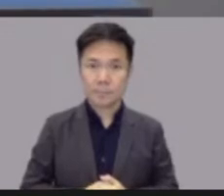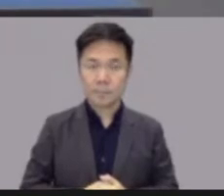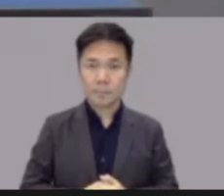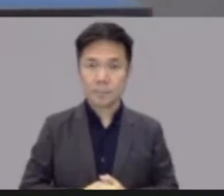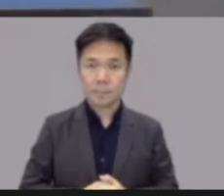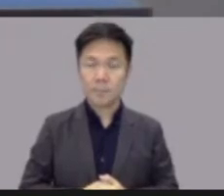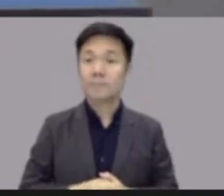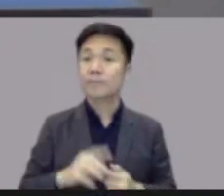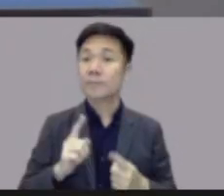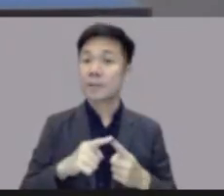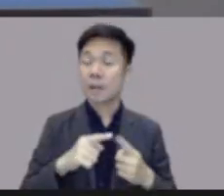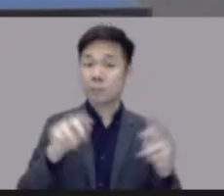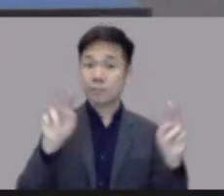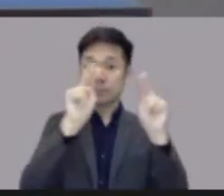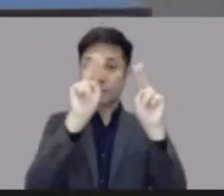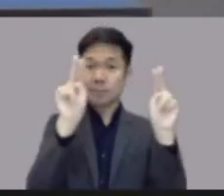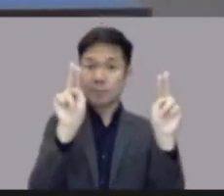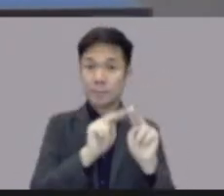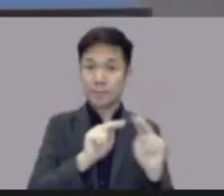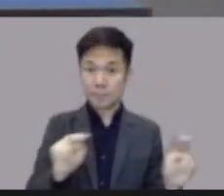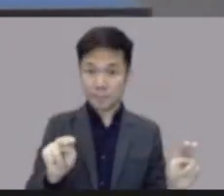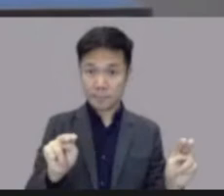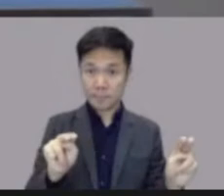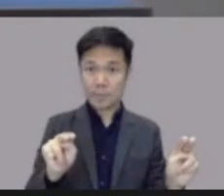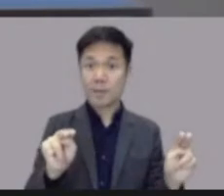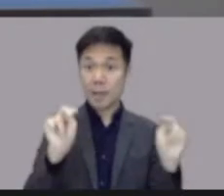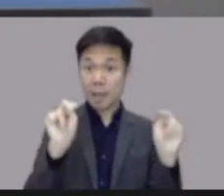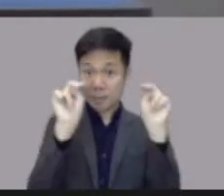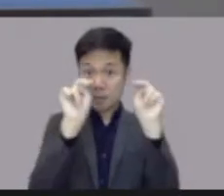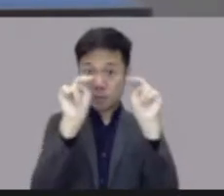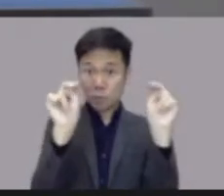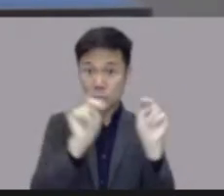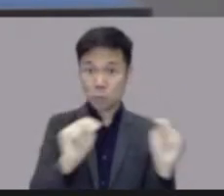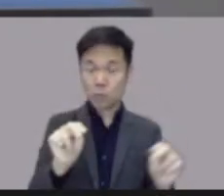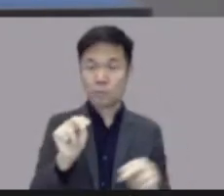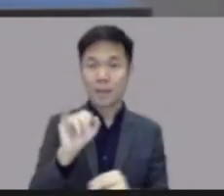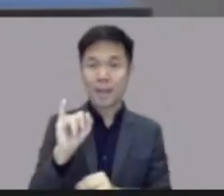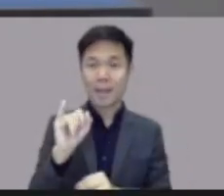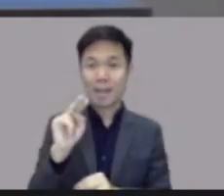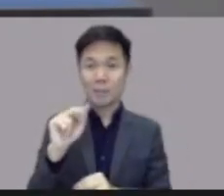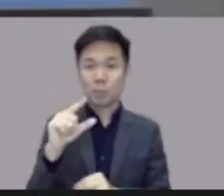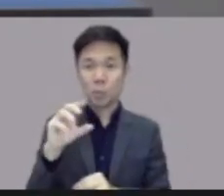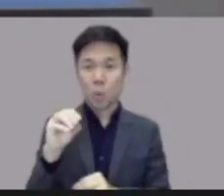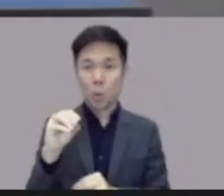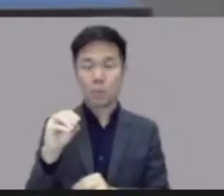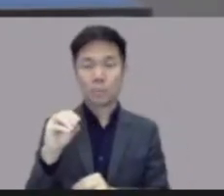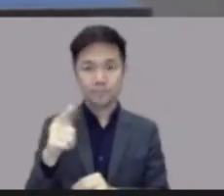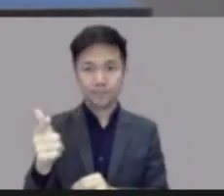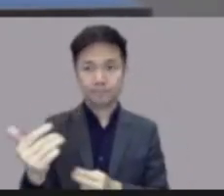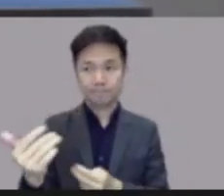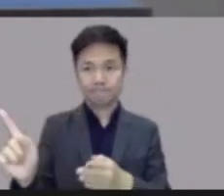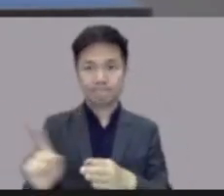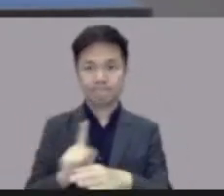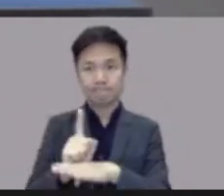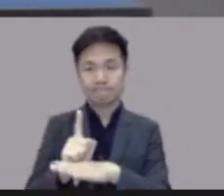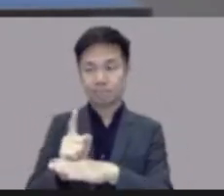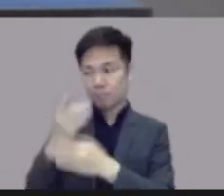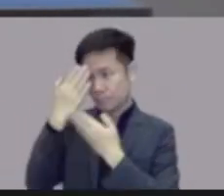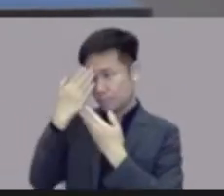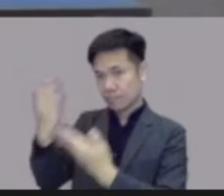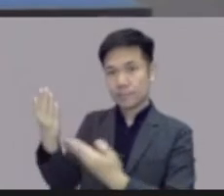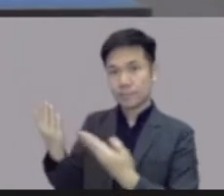organizations and ngos and other entities I will start with the distinguished representative of the UN